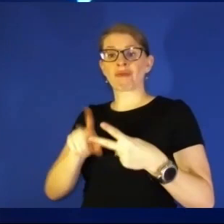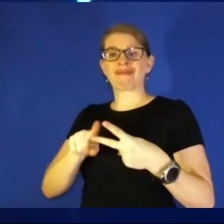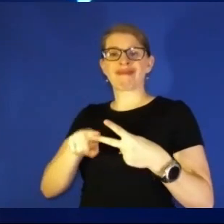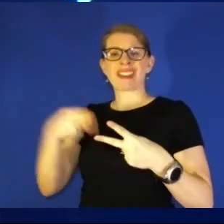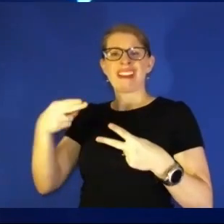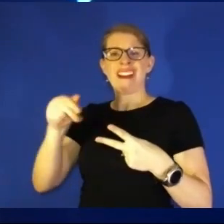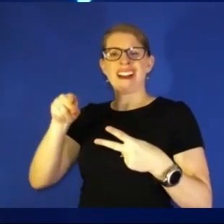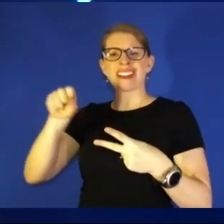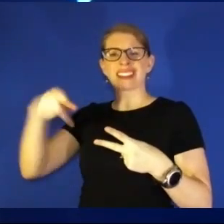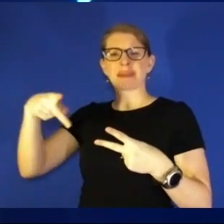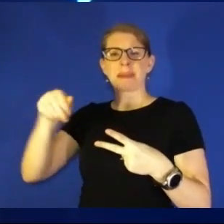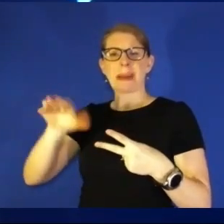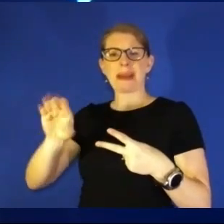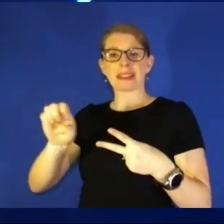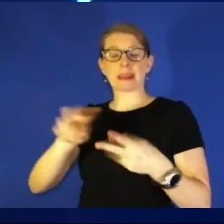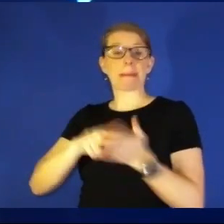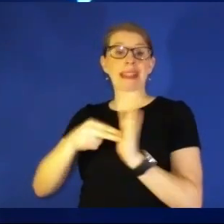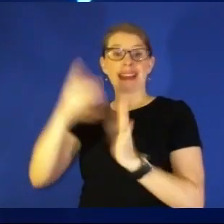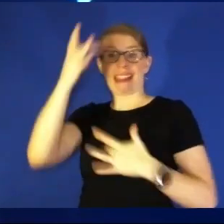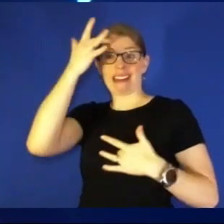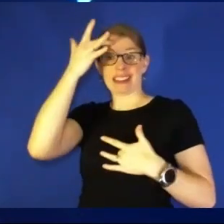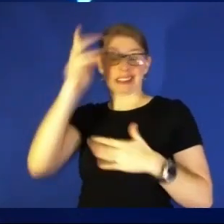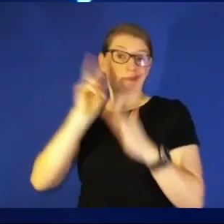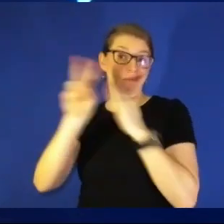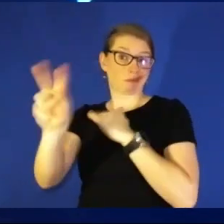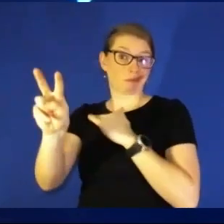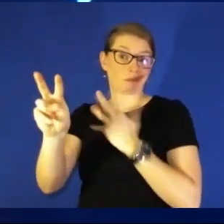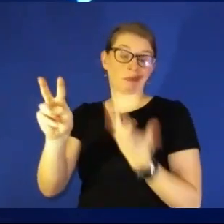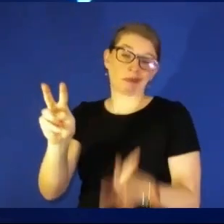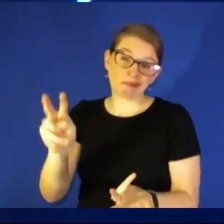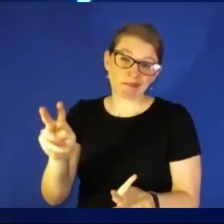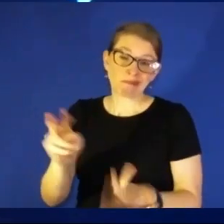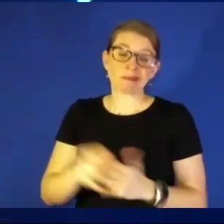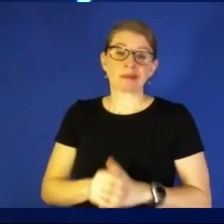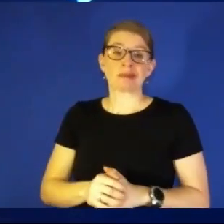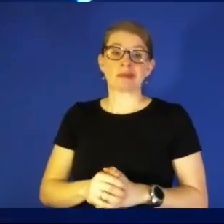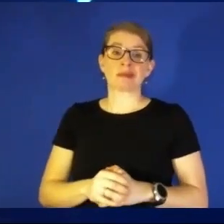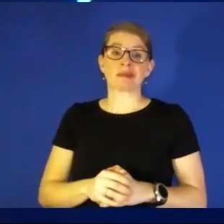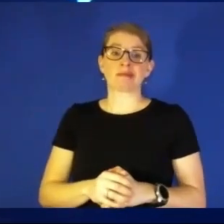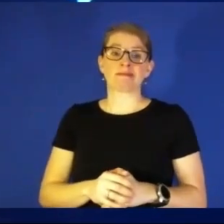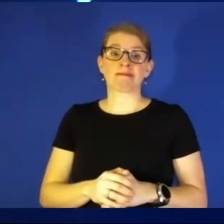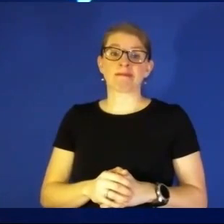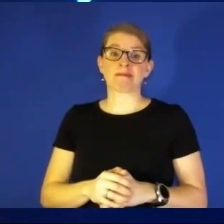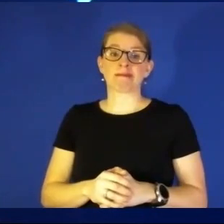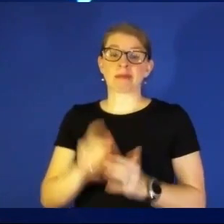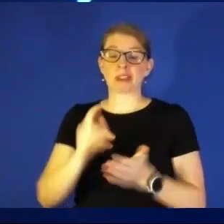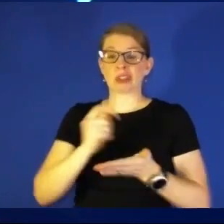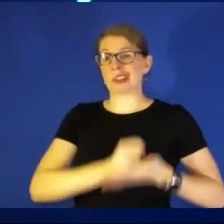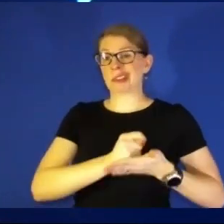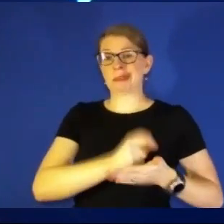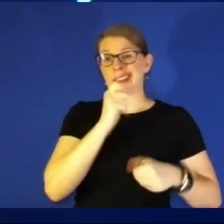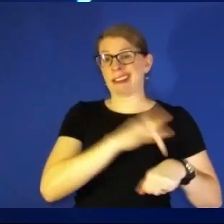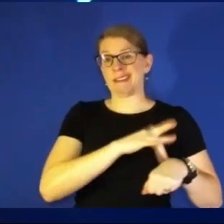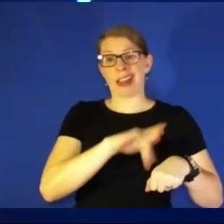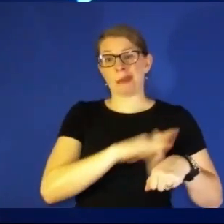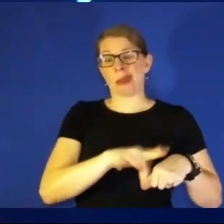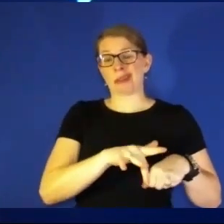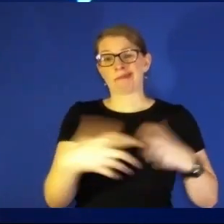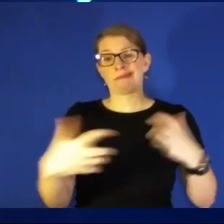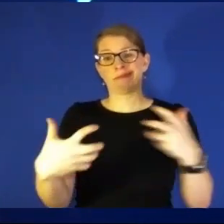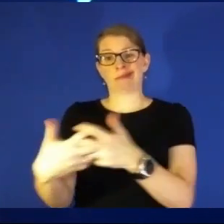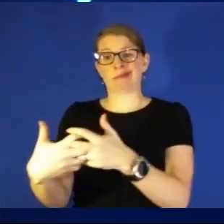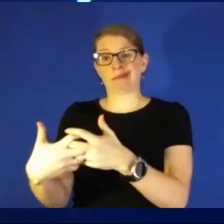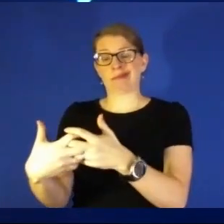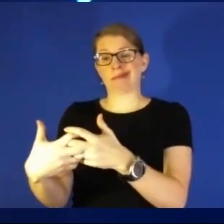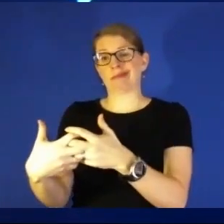their illness trajectory where there may not be good treatment that can go towards the underlying